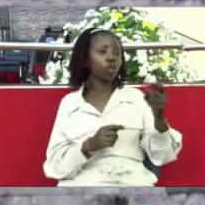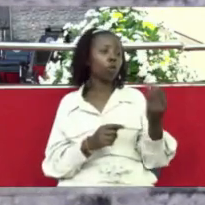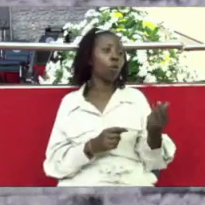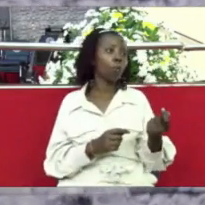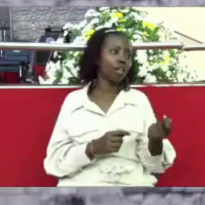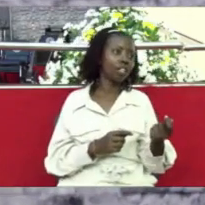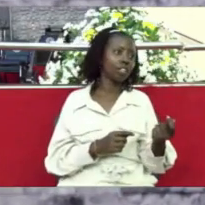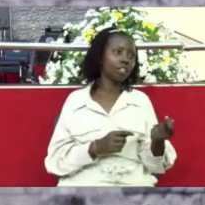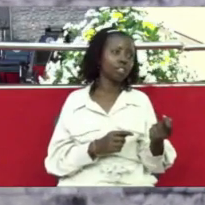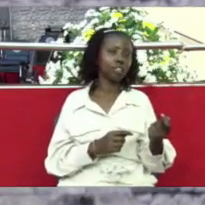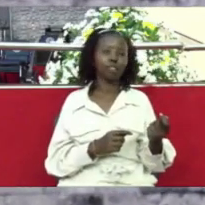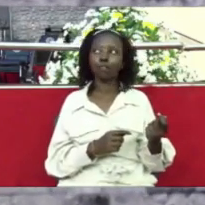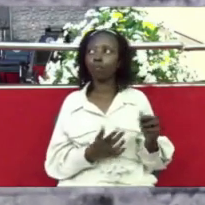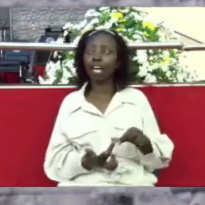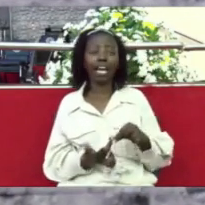especially when it's your pastor